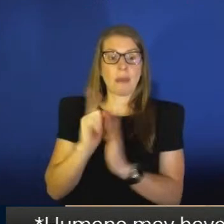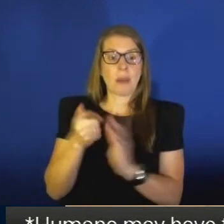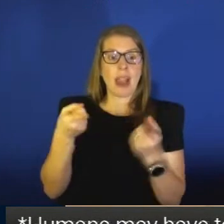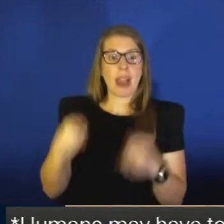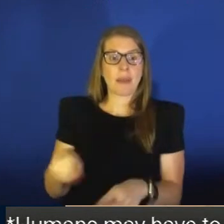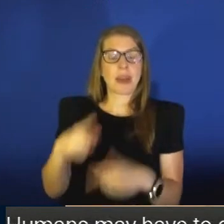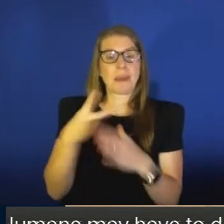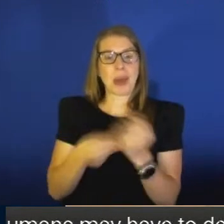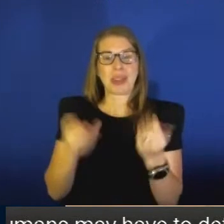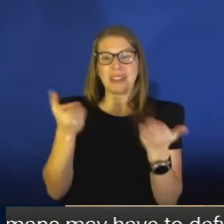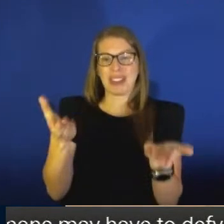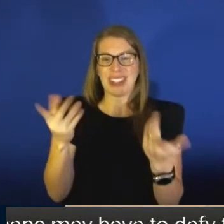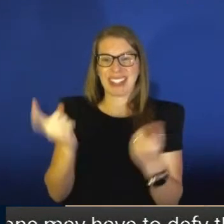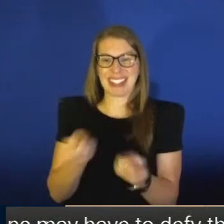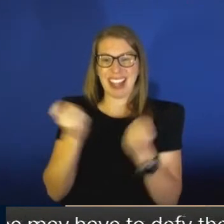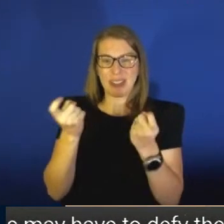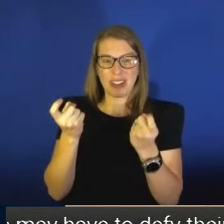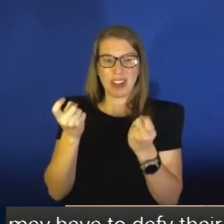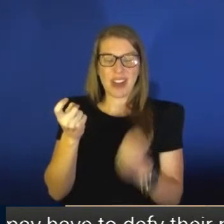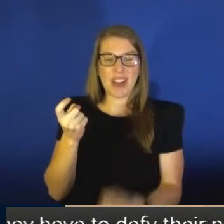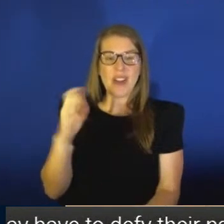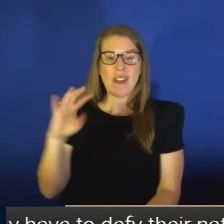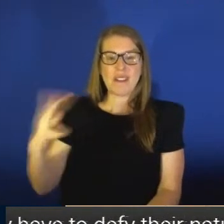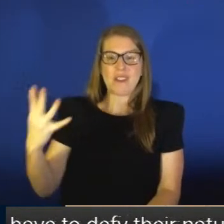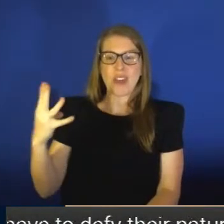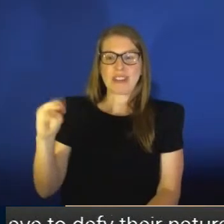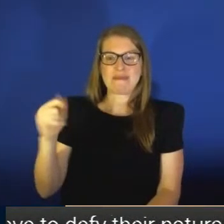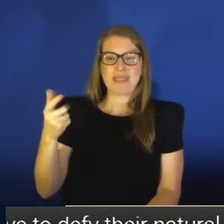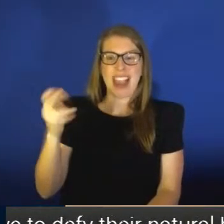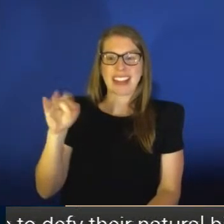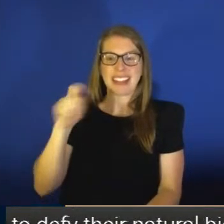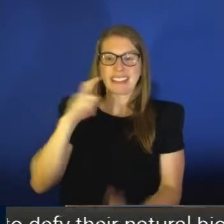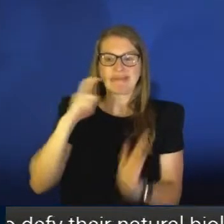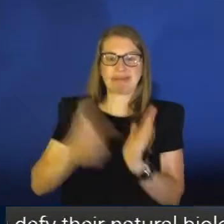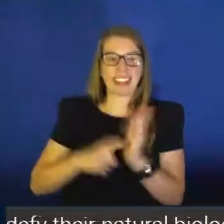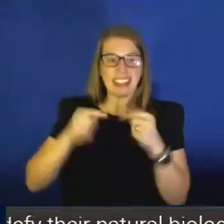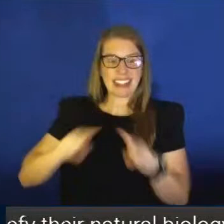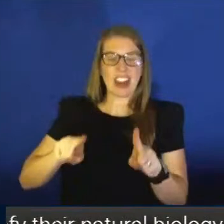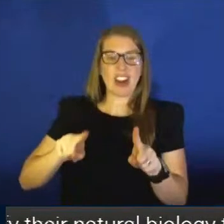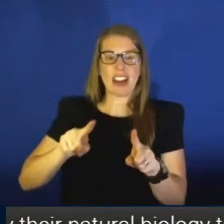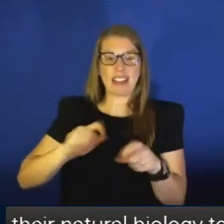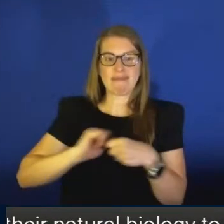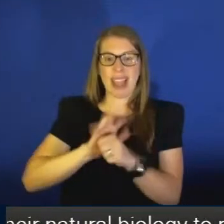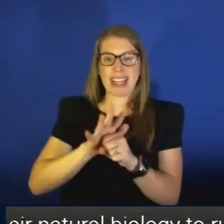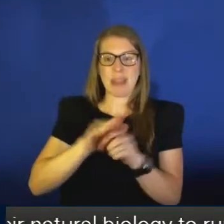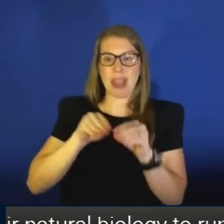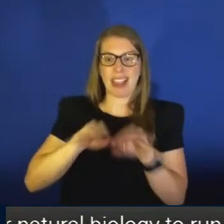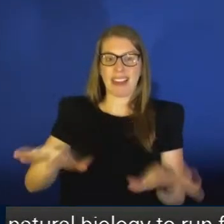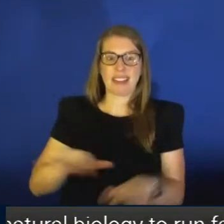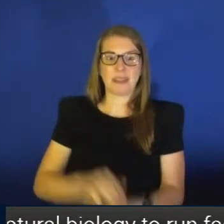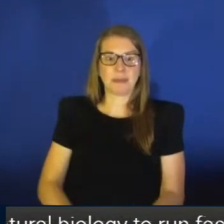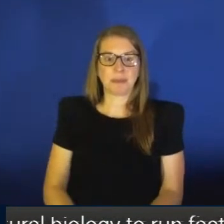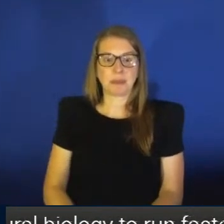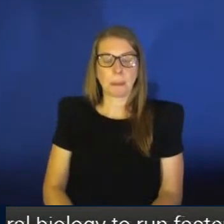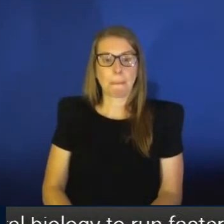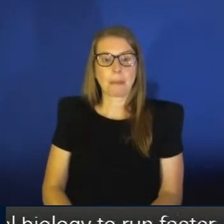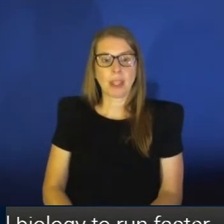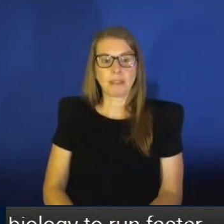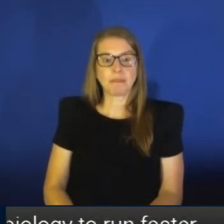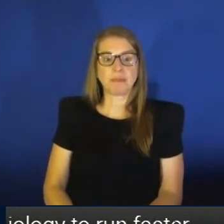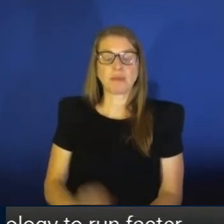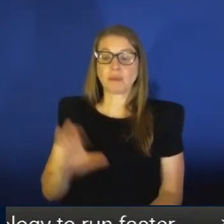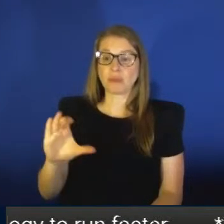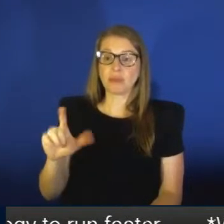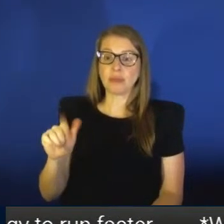are celebrating our 4th magnet designation this past year during a pandemic, by the way. And so Claire decided to be one,